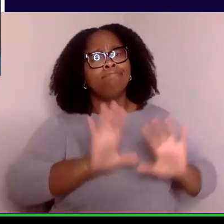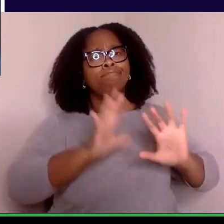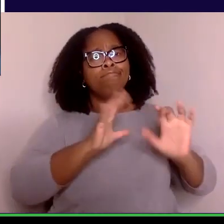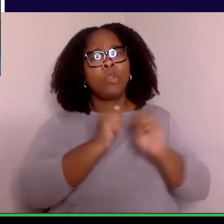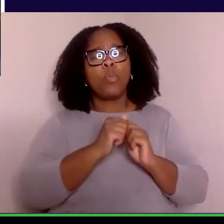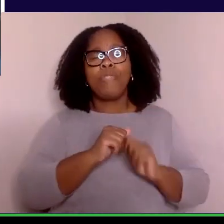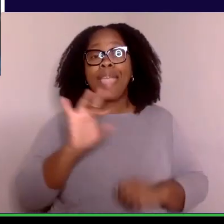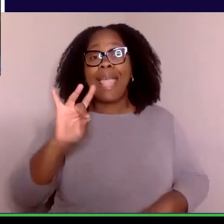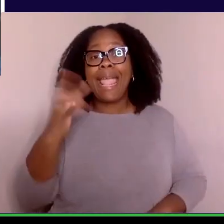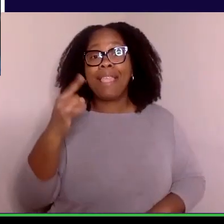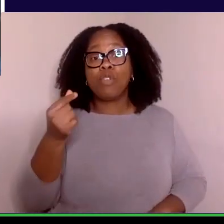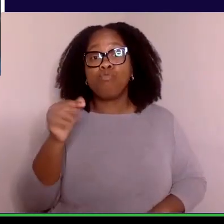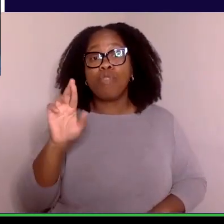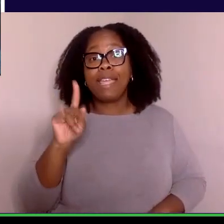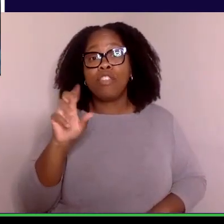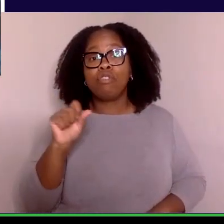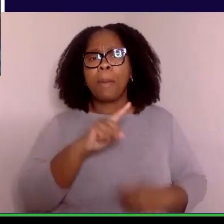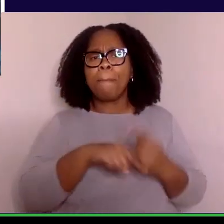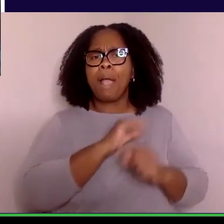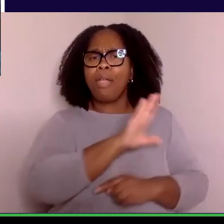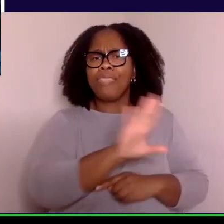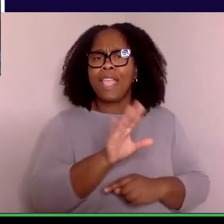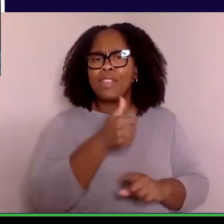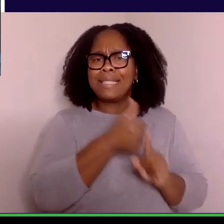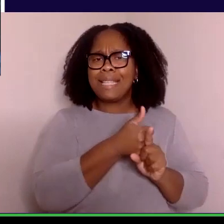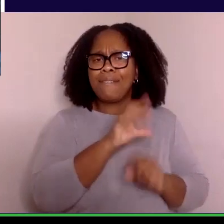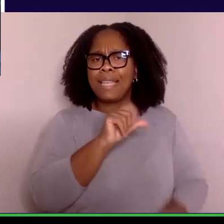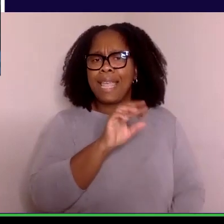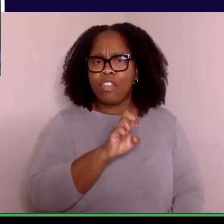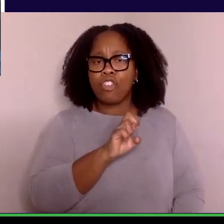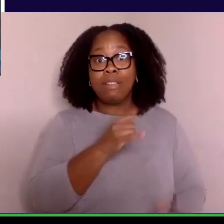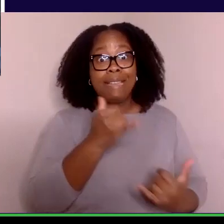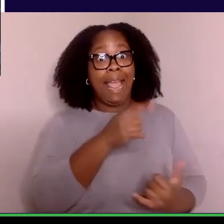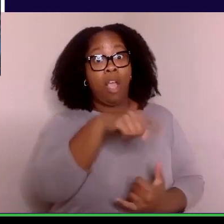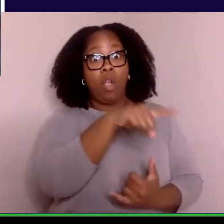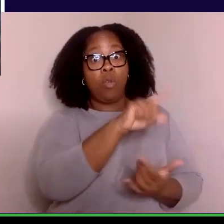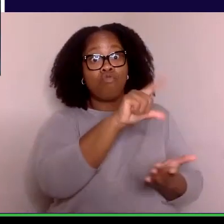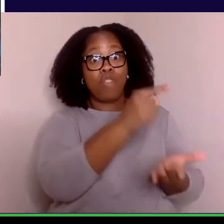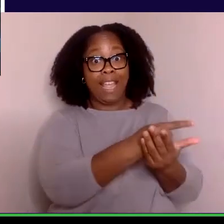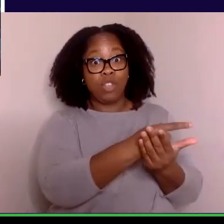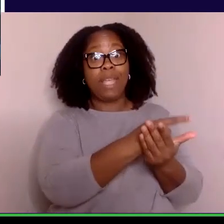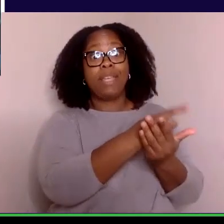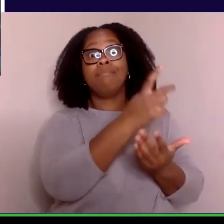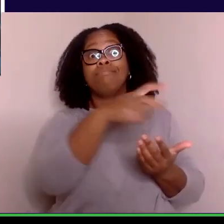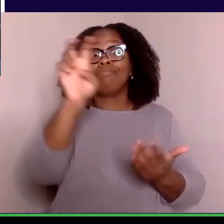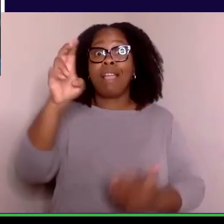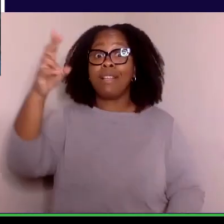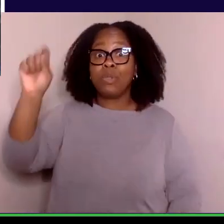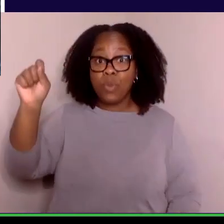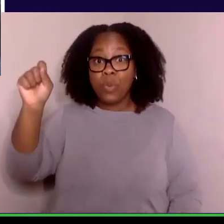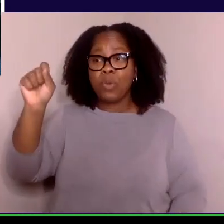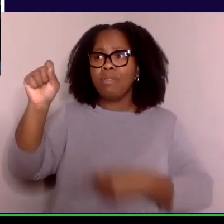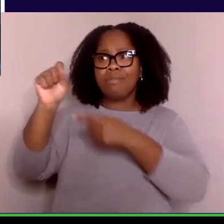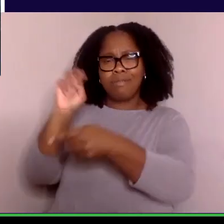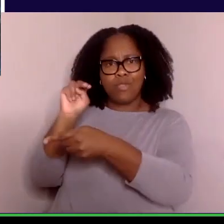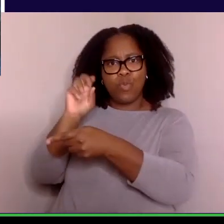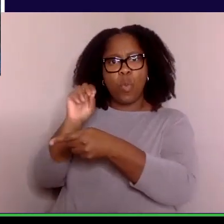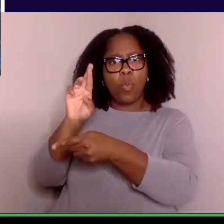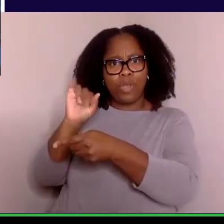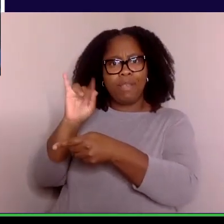those kids are in high school, and Noriko is promoting self-care with a new crop of 8th